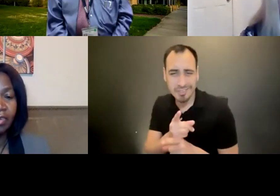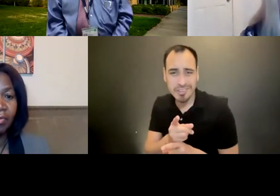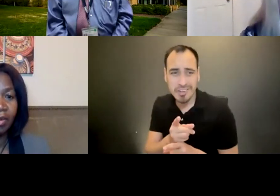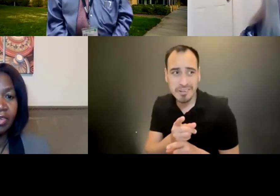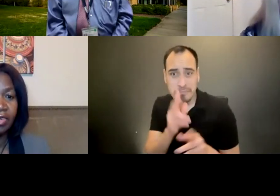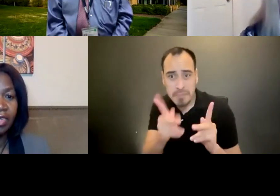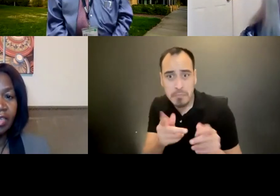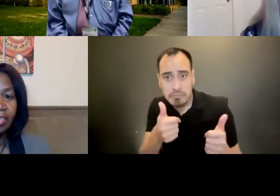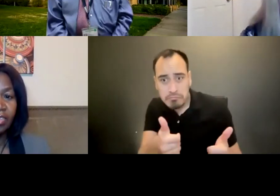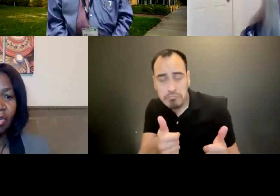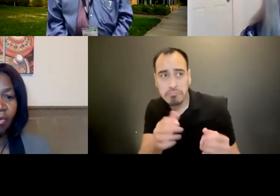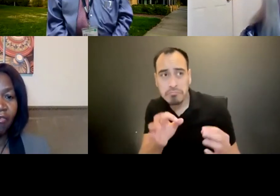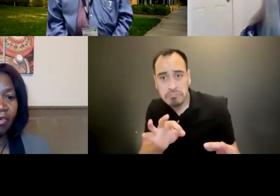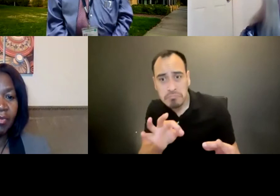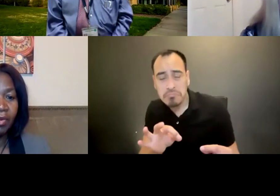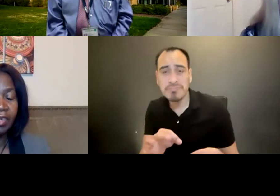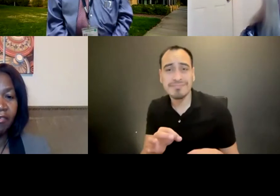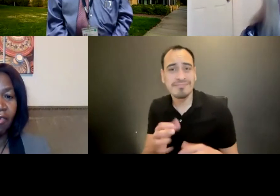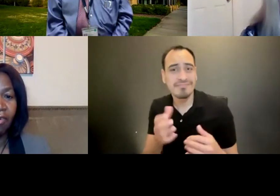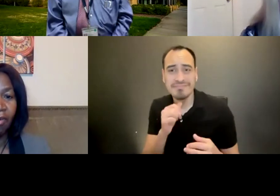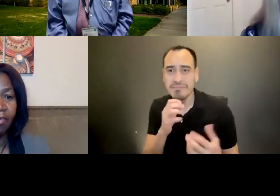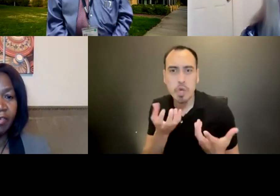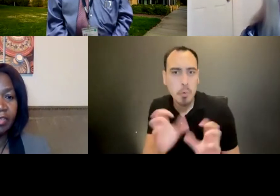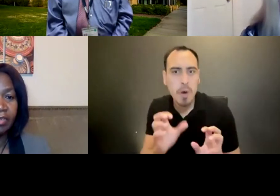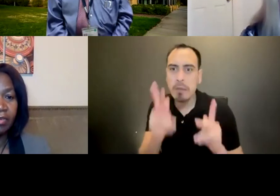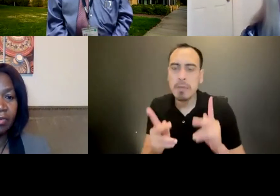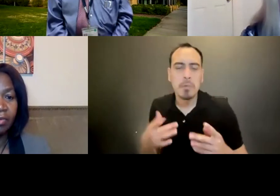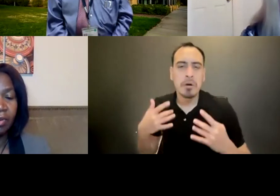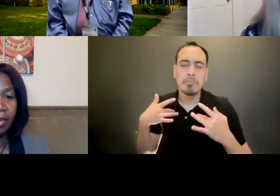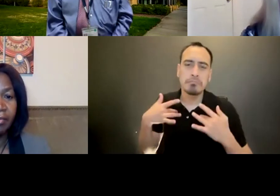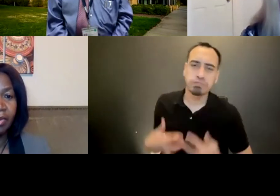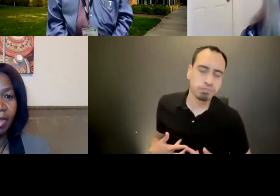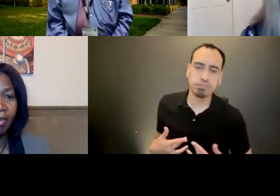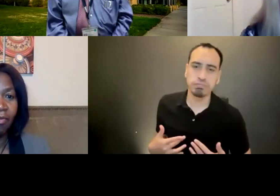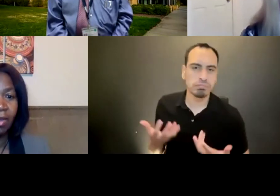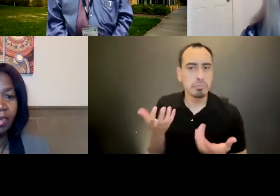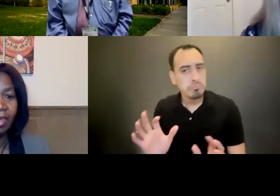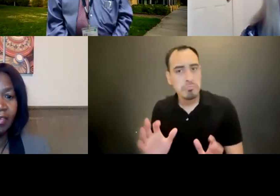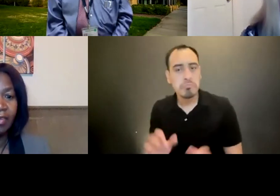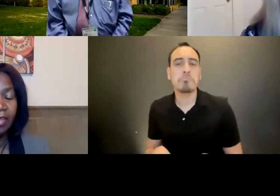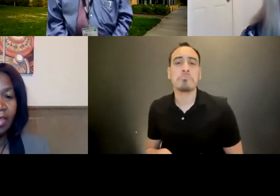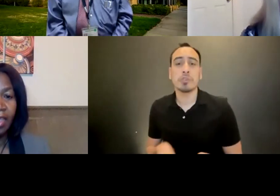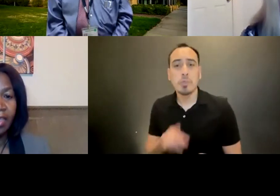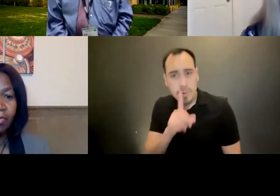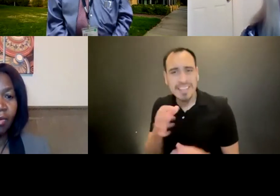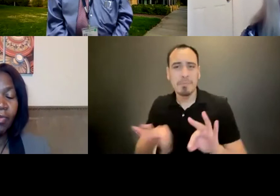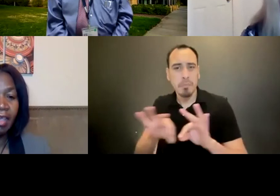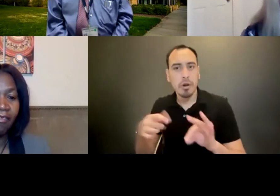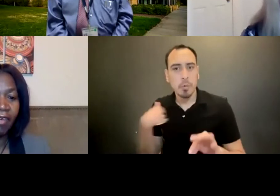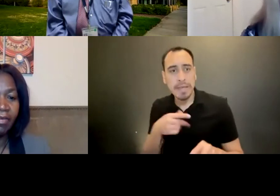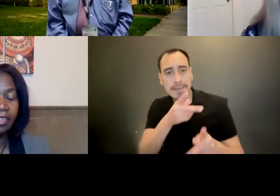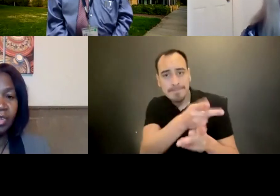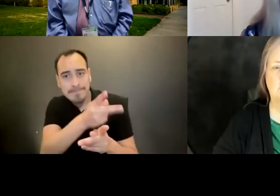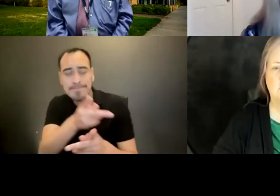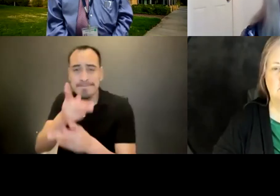over into depression. So very important for all of us to look out for one another. And what we